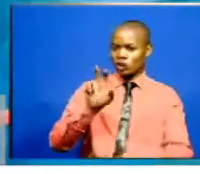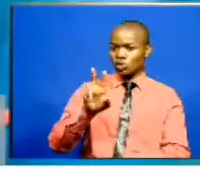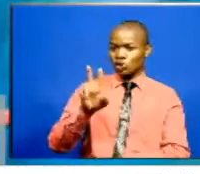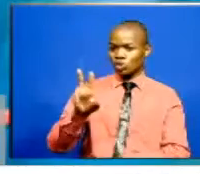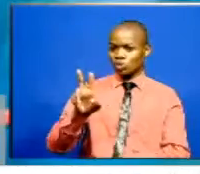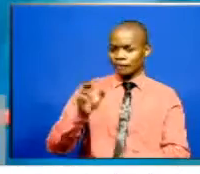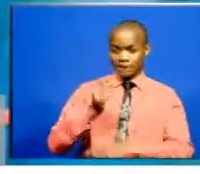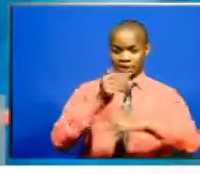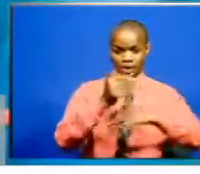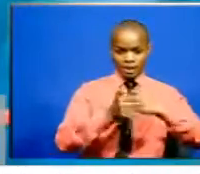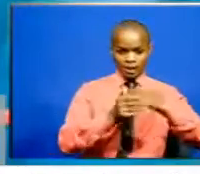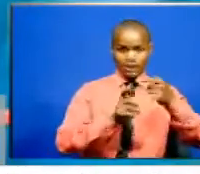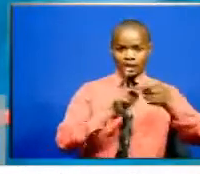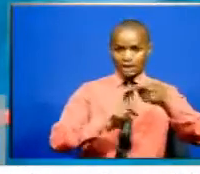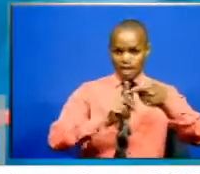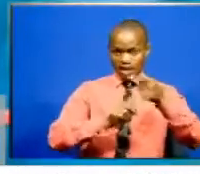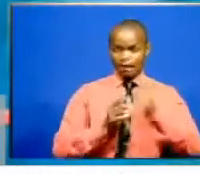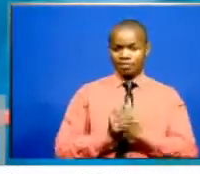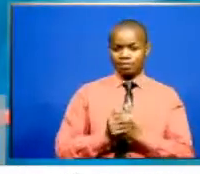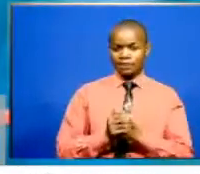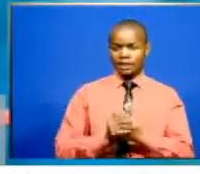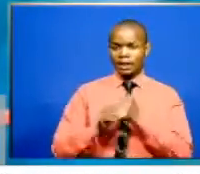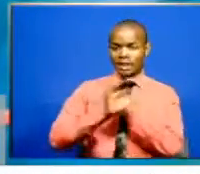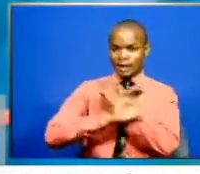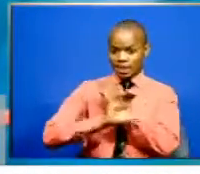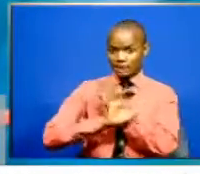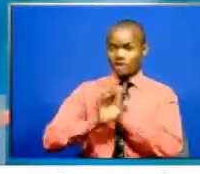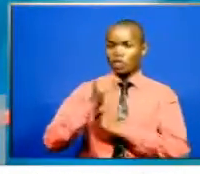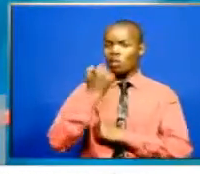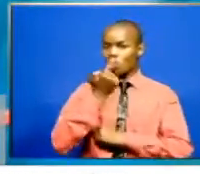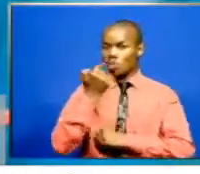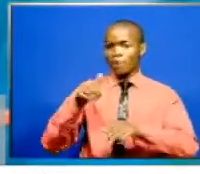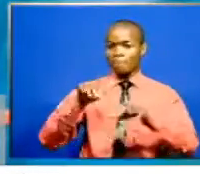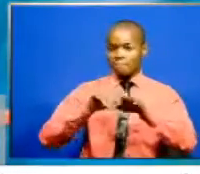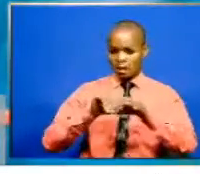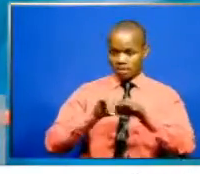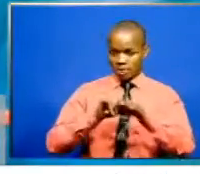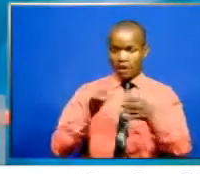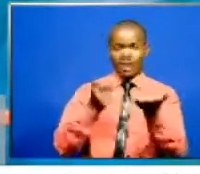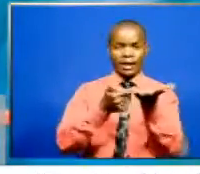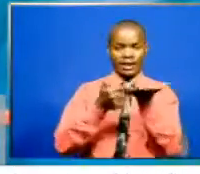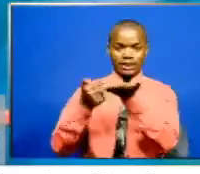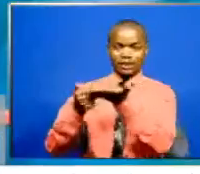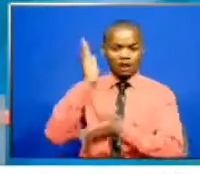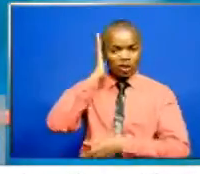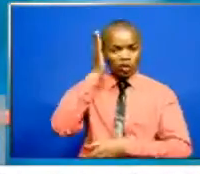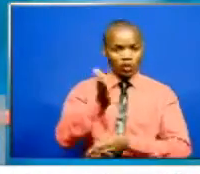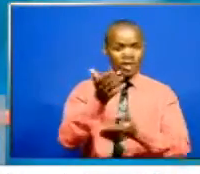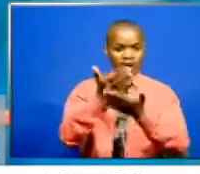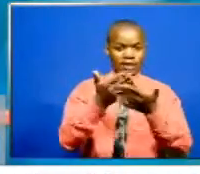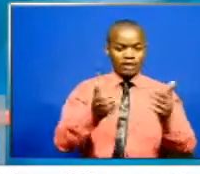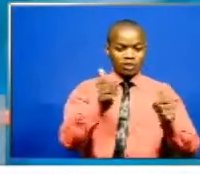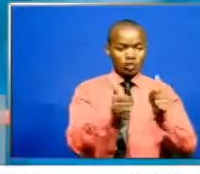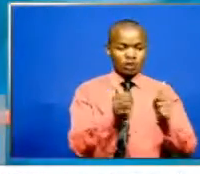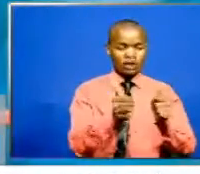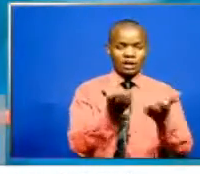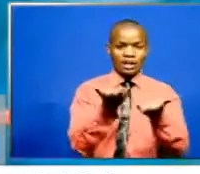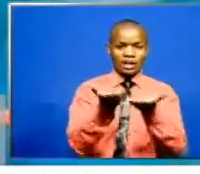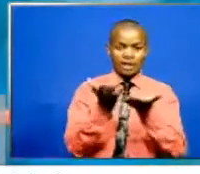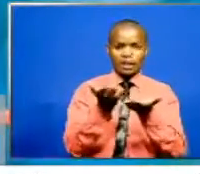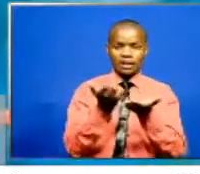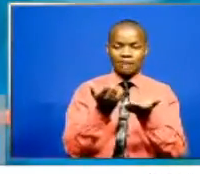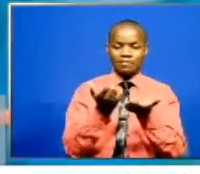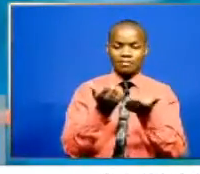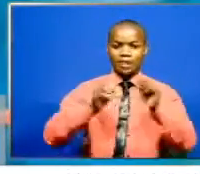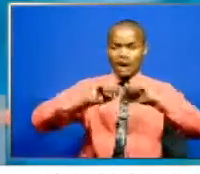2022, mm-hmm. Where member states will really discuss issues that require negotiations. Mm-hmm.